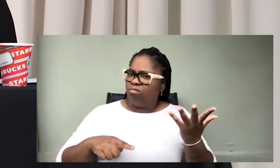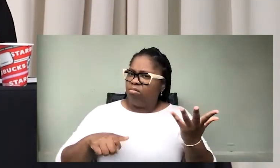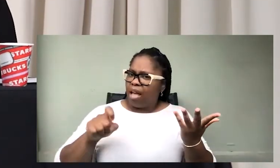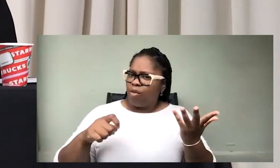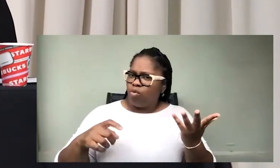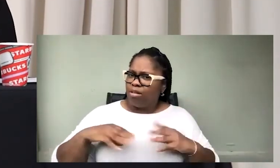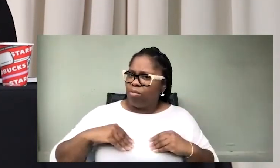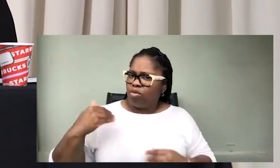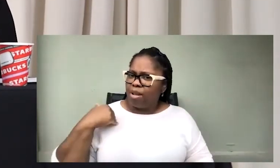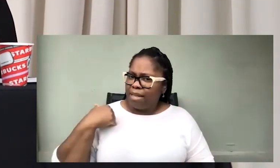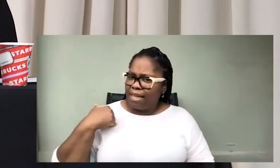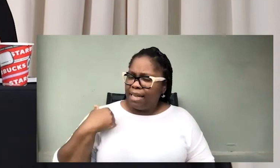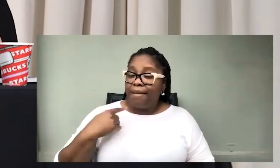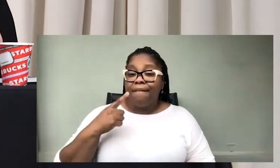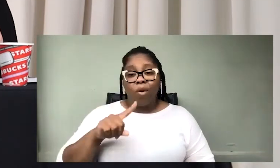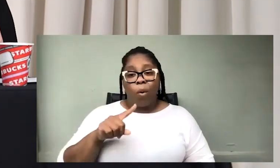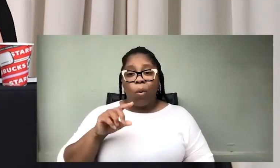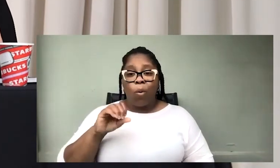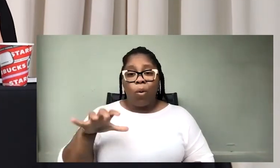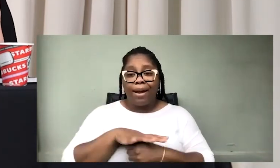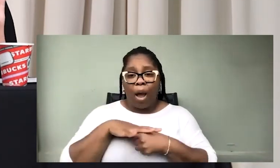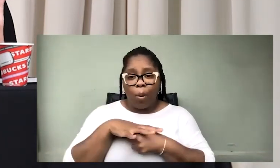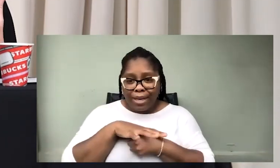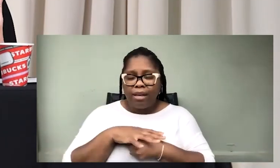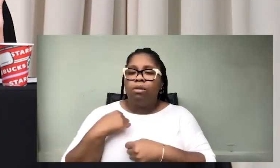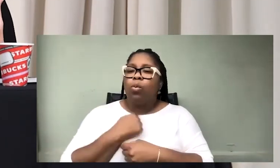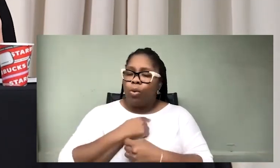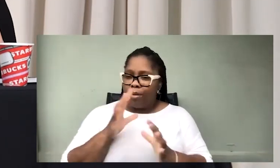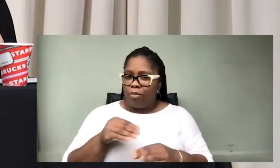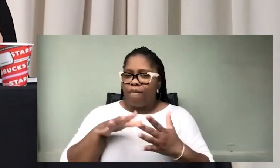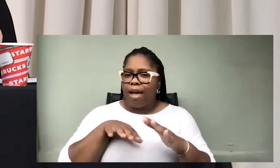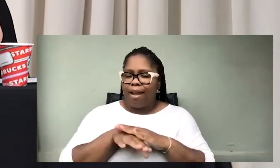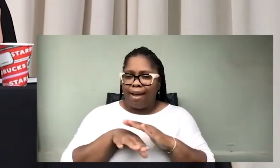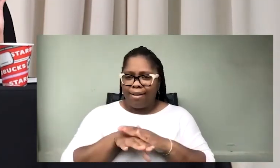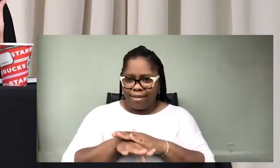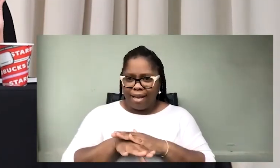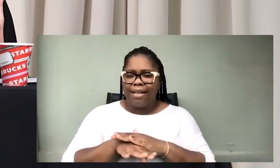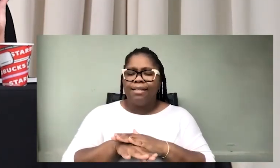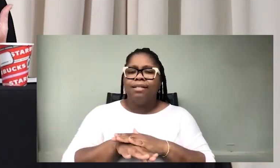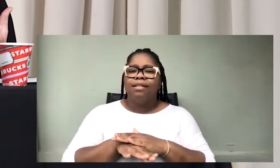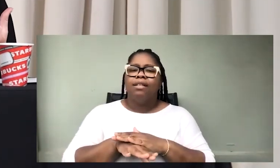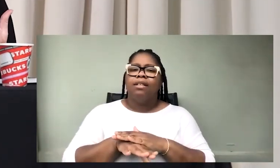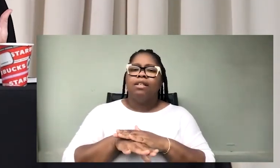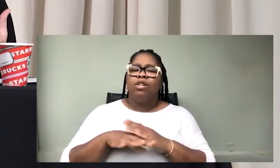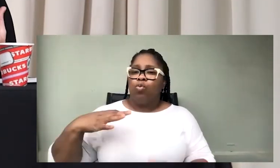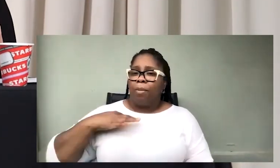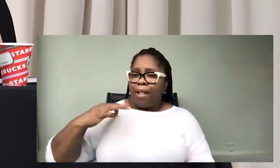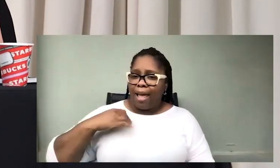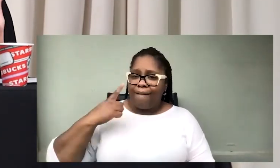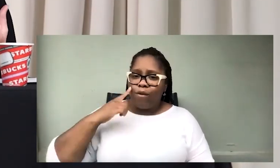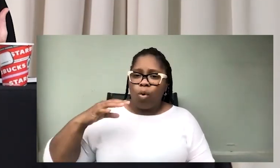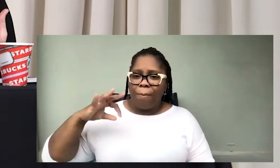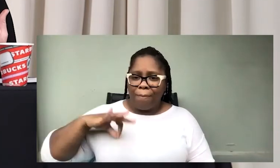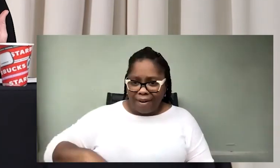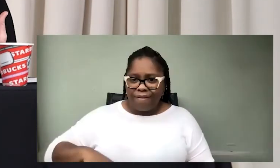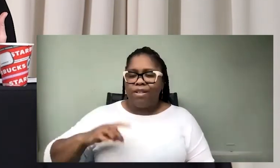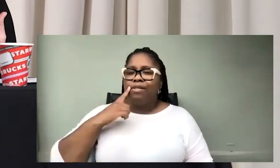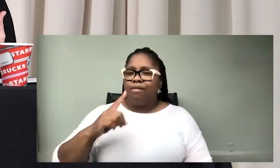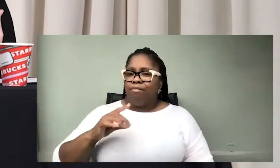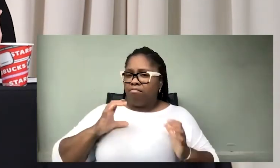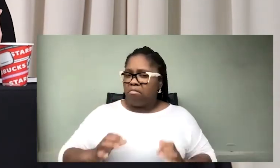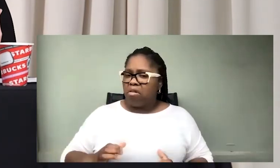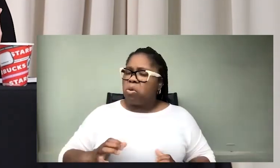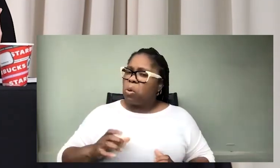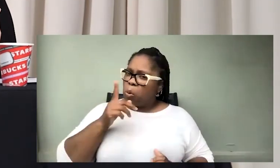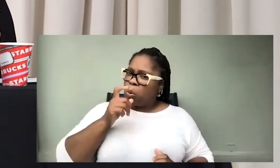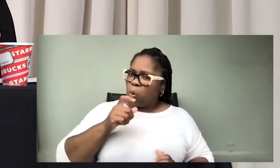county, we provide access to apply for benefits for clients that are